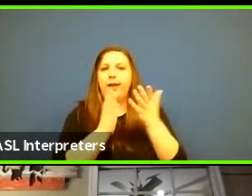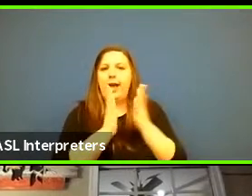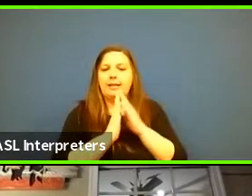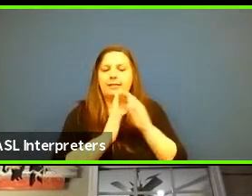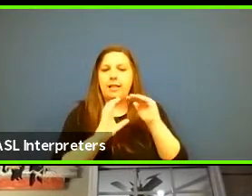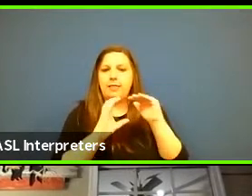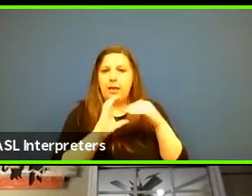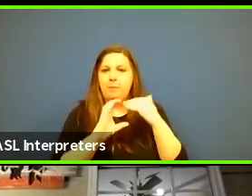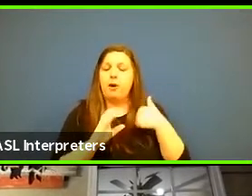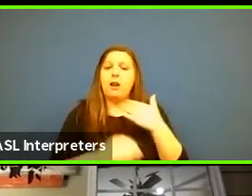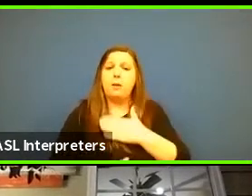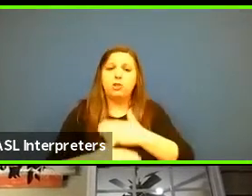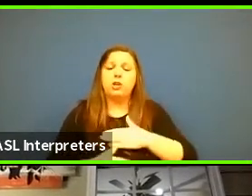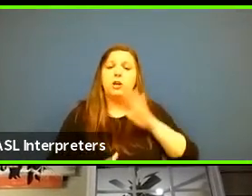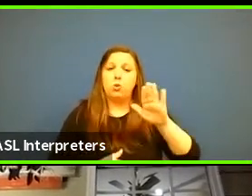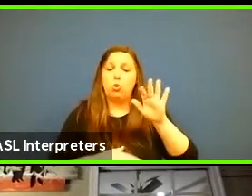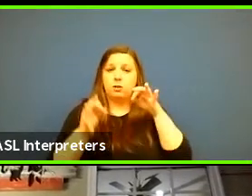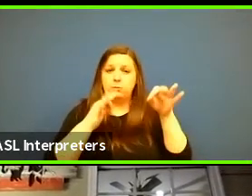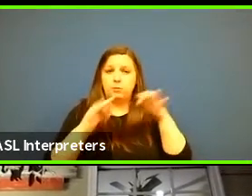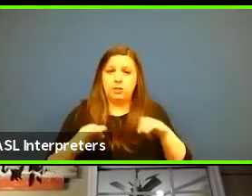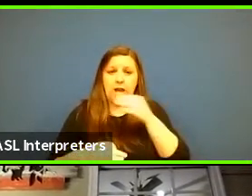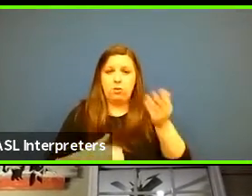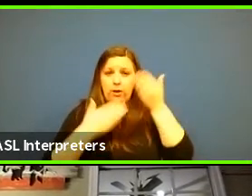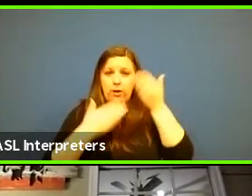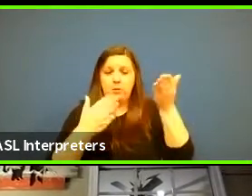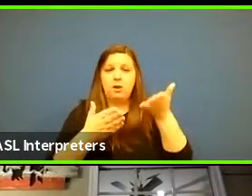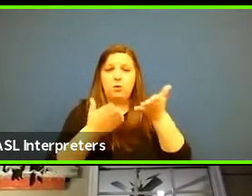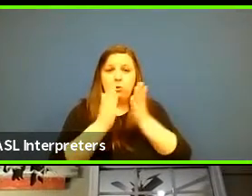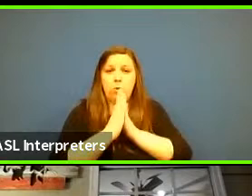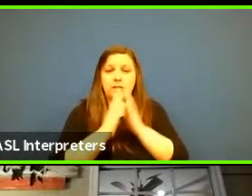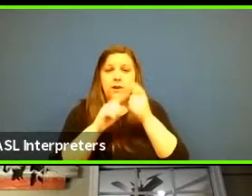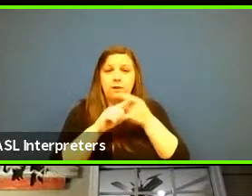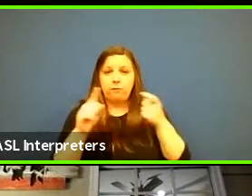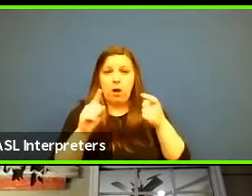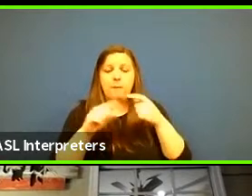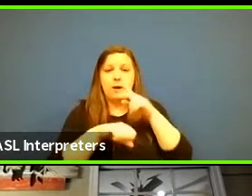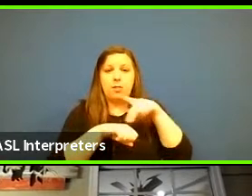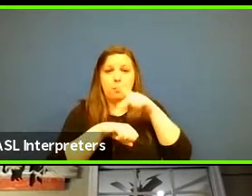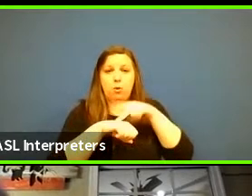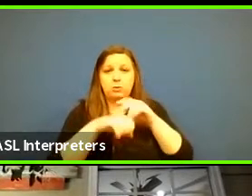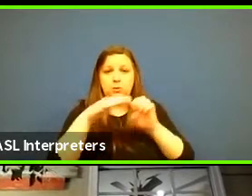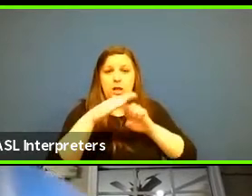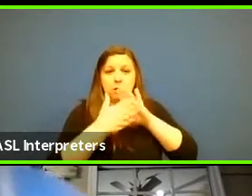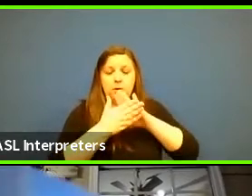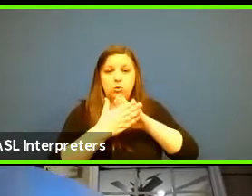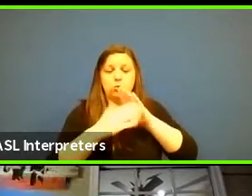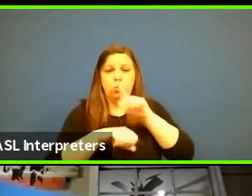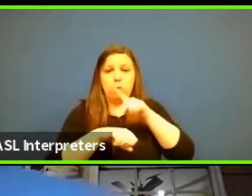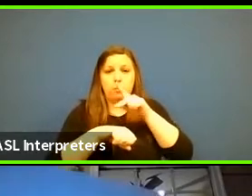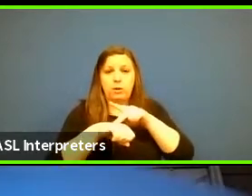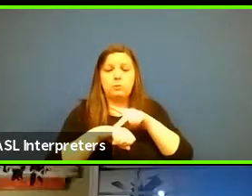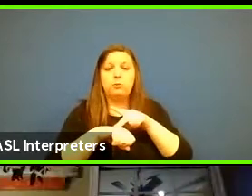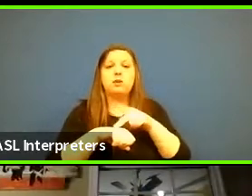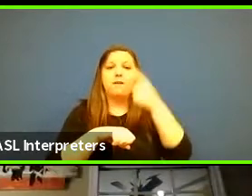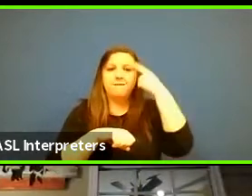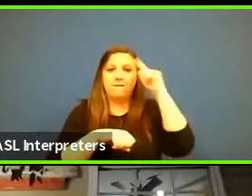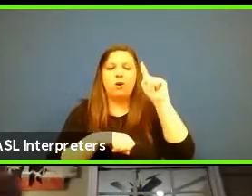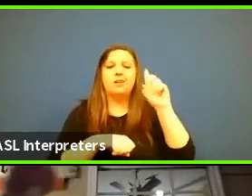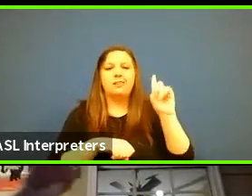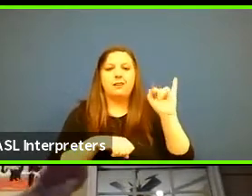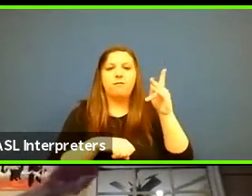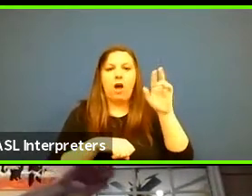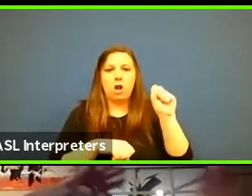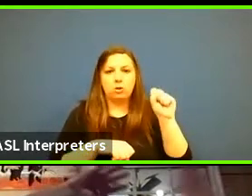the recommendation and the request from the principals, the elementary school principals, to have these dividers, and then